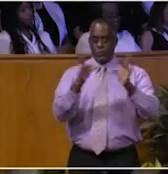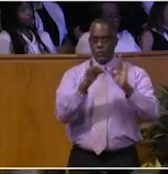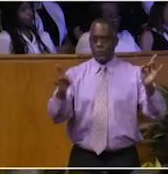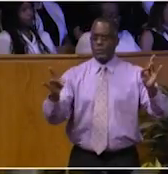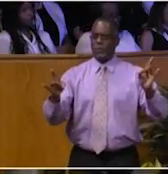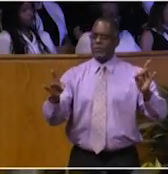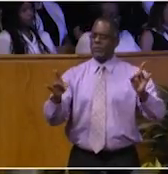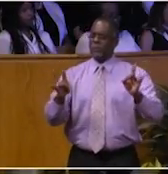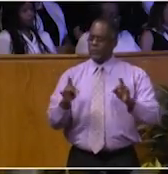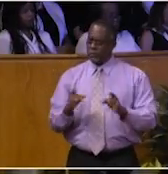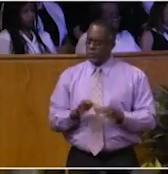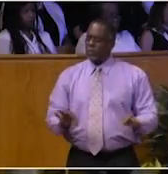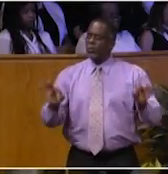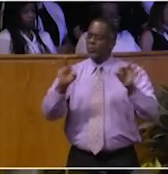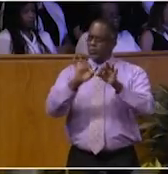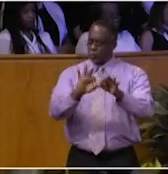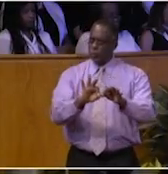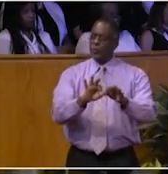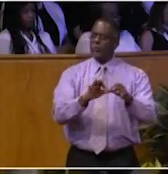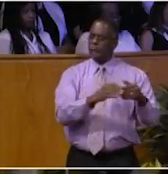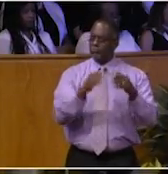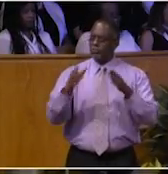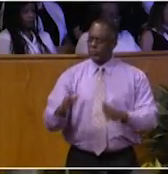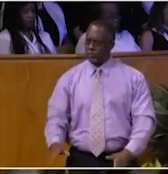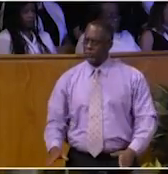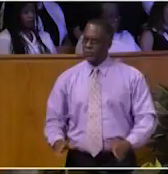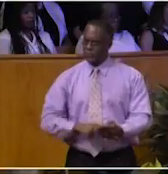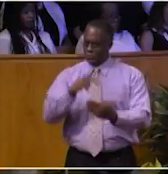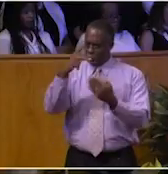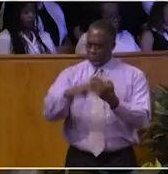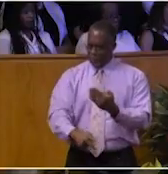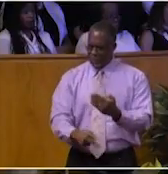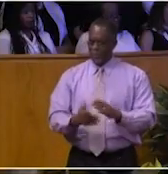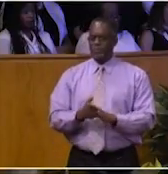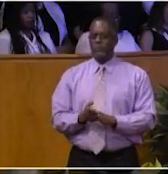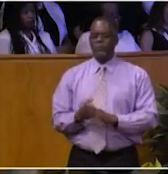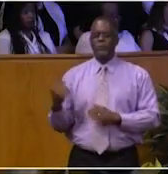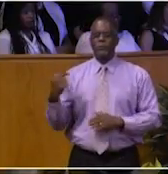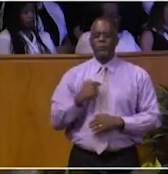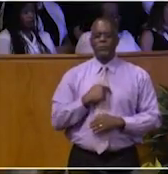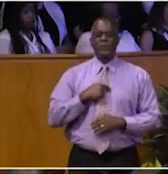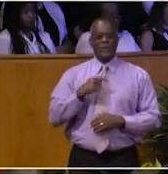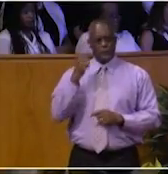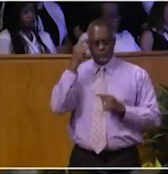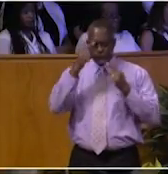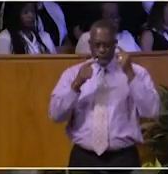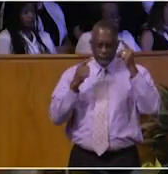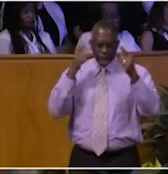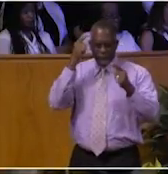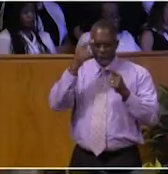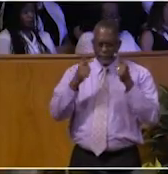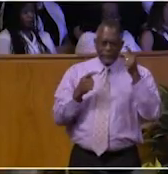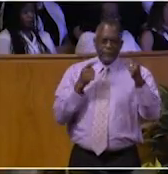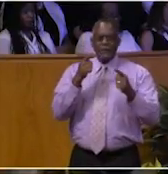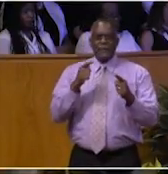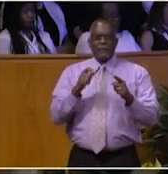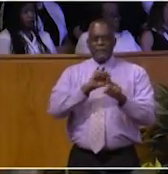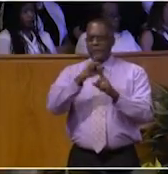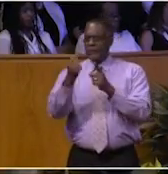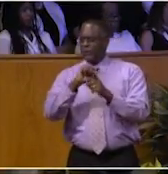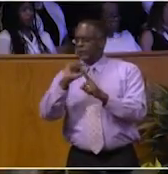leadership development stories in the Bible, because it reminds us that through the shifting clouds of